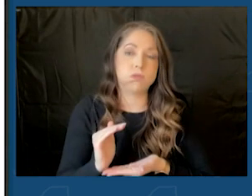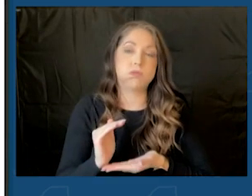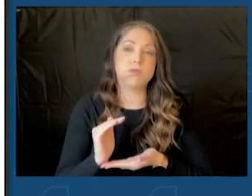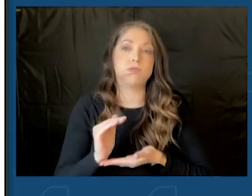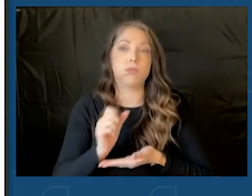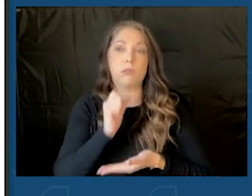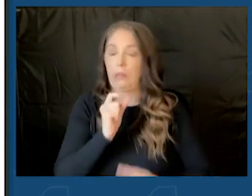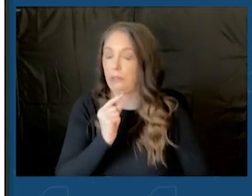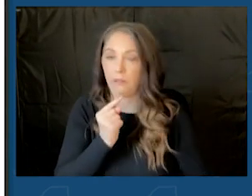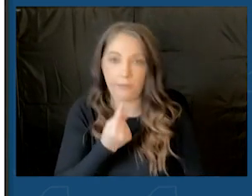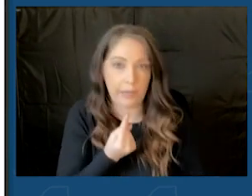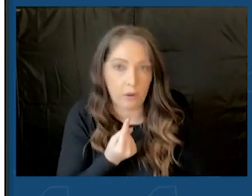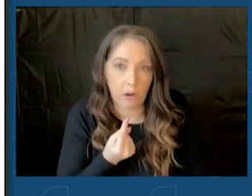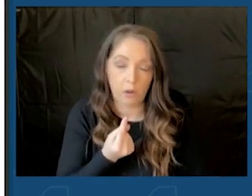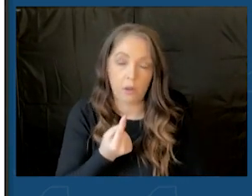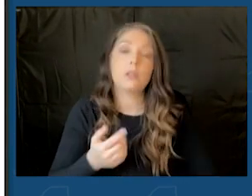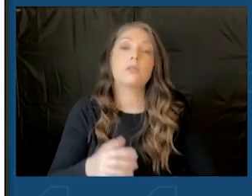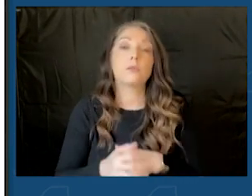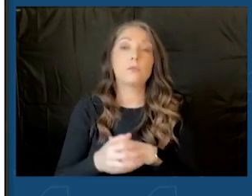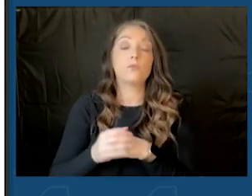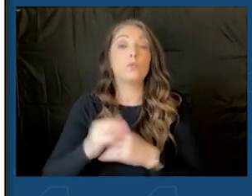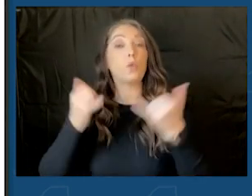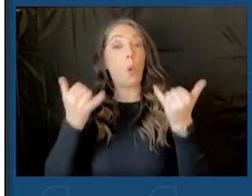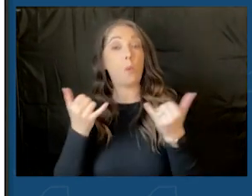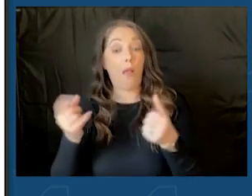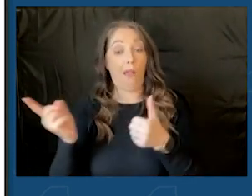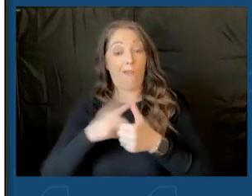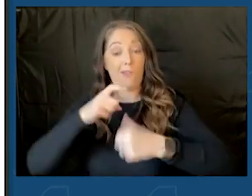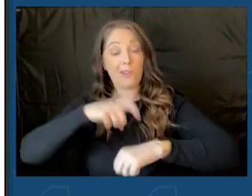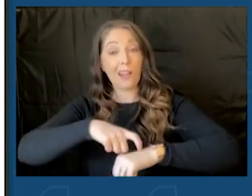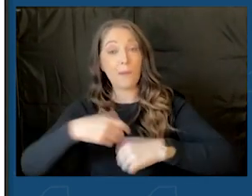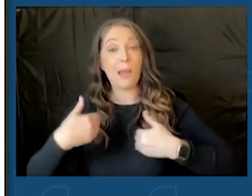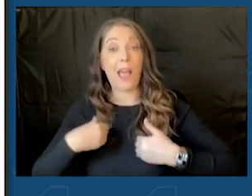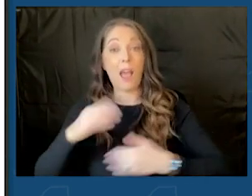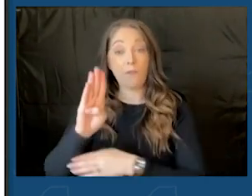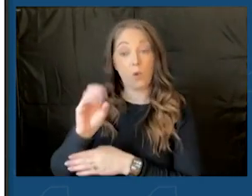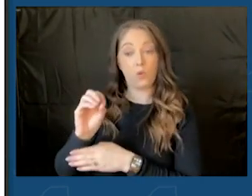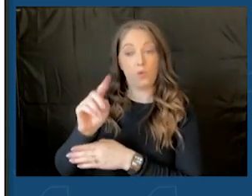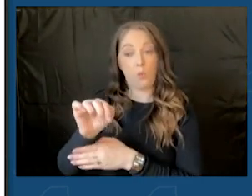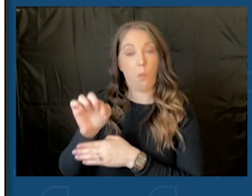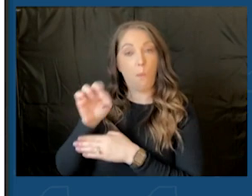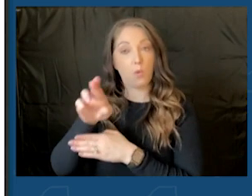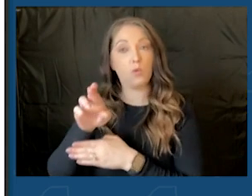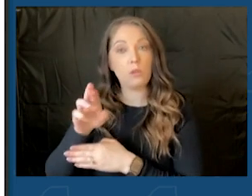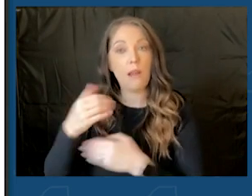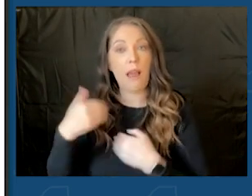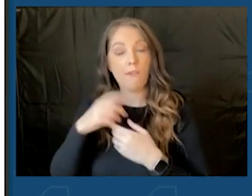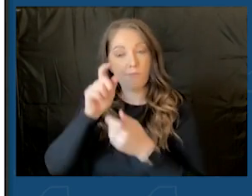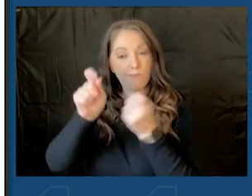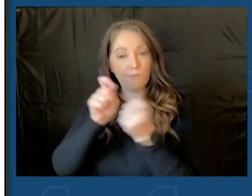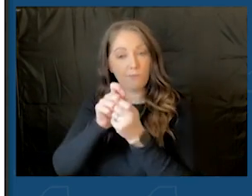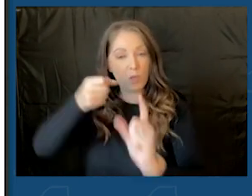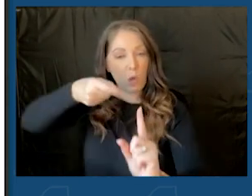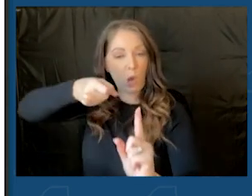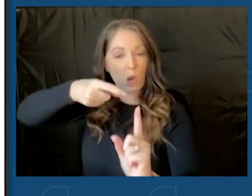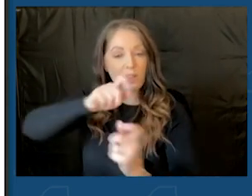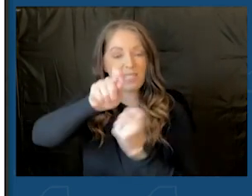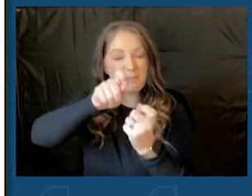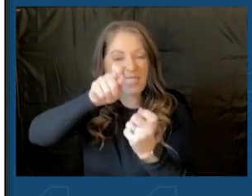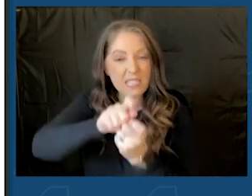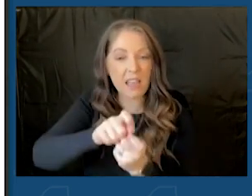for the first time ever now, we have boosters that are approved that are target specific variants. We haven't had that before.